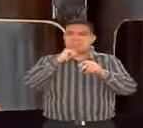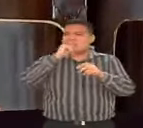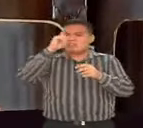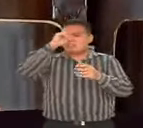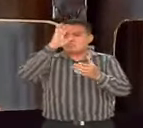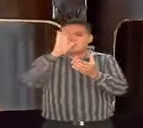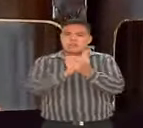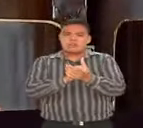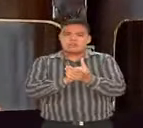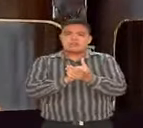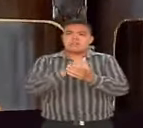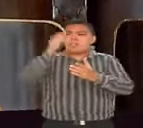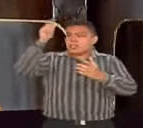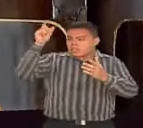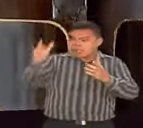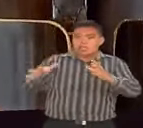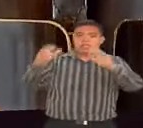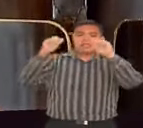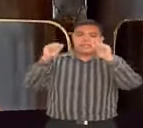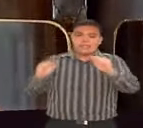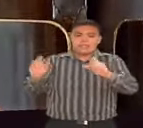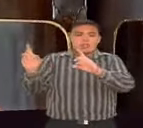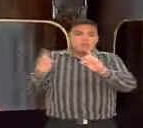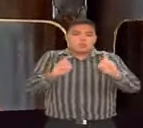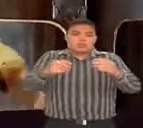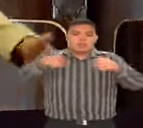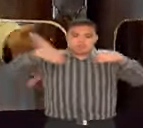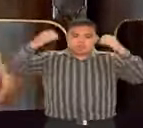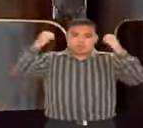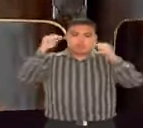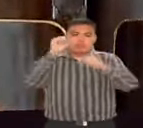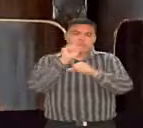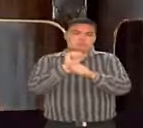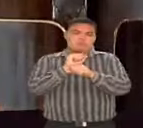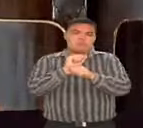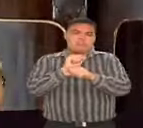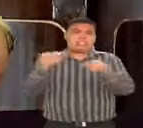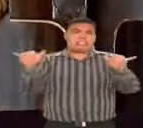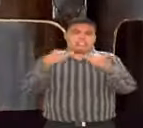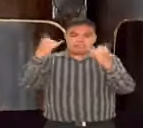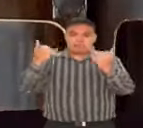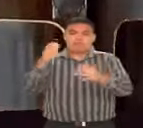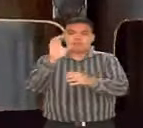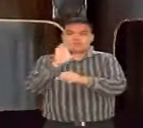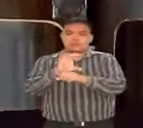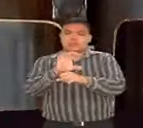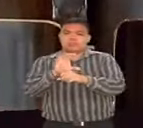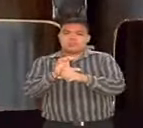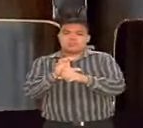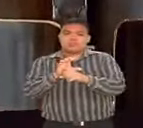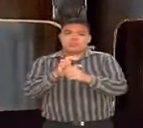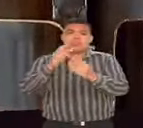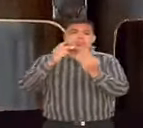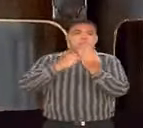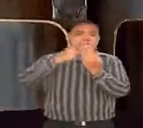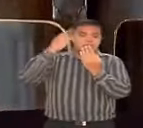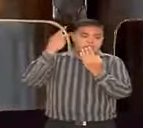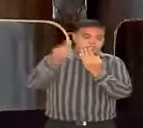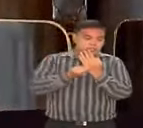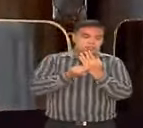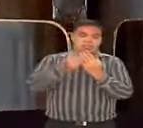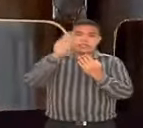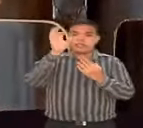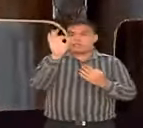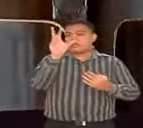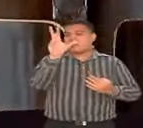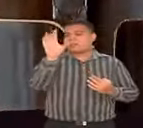that God can do a mighty work. Typical of our churches today, and this challenge of Project 938 is